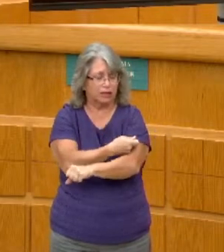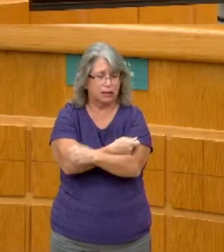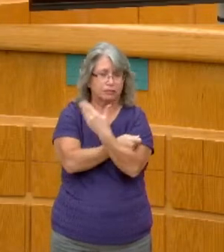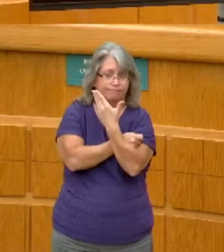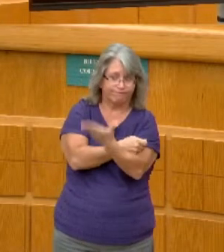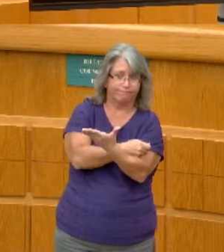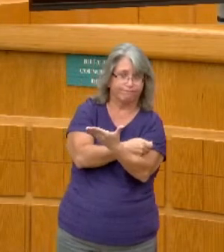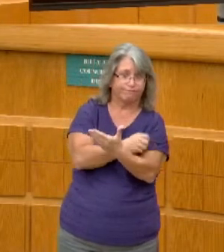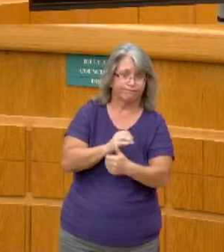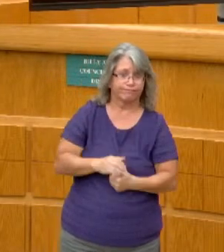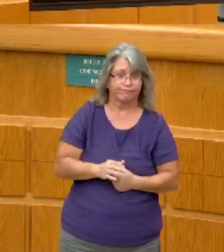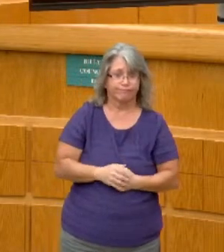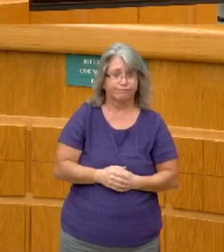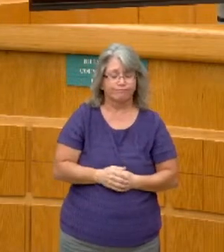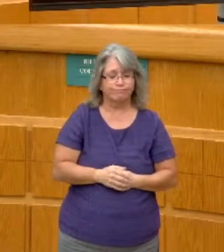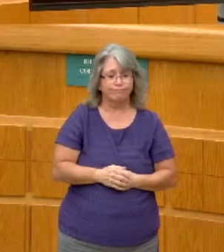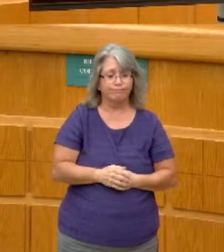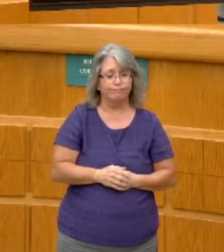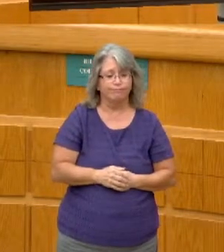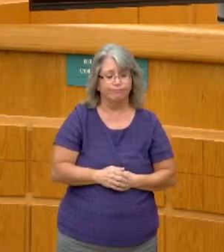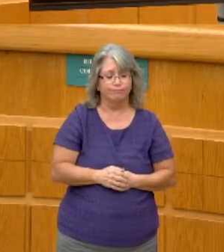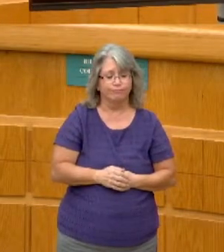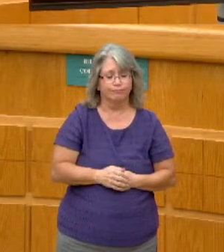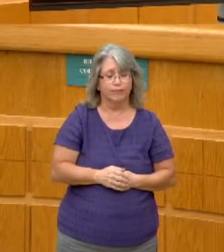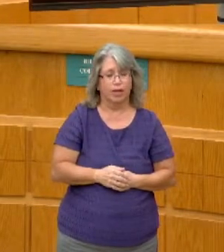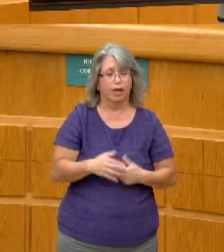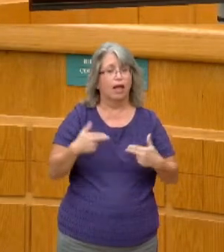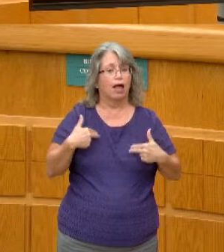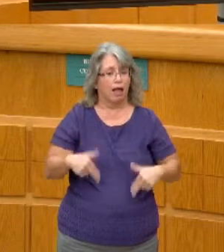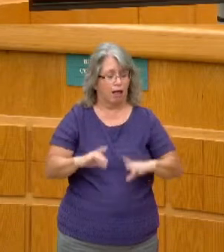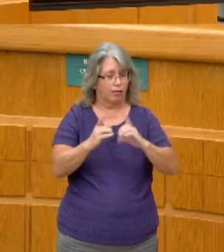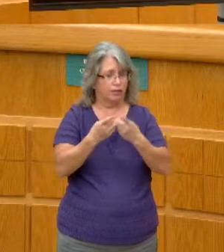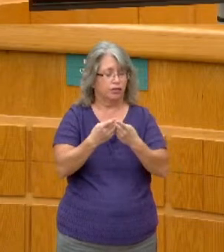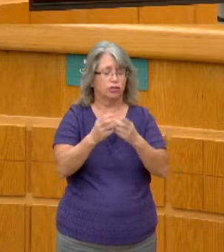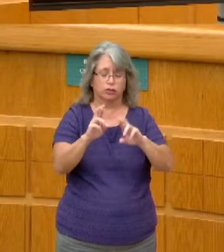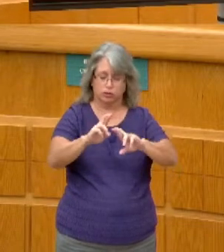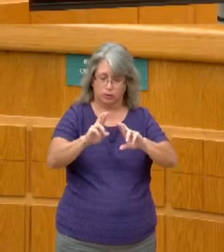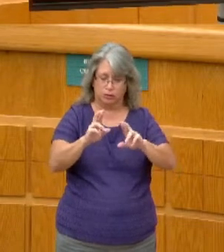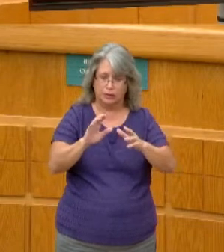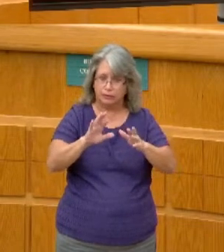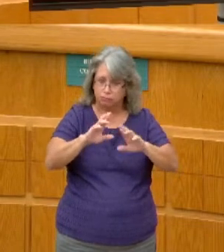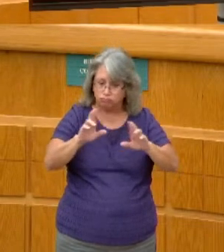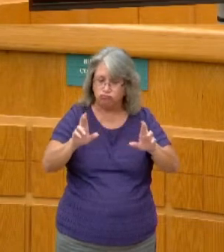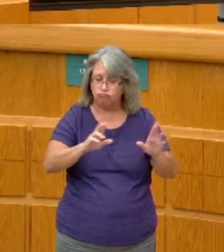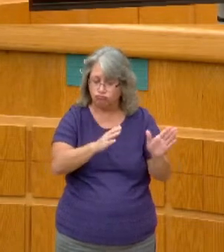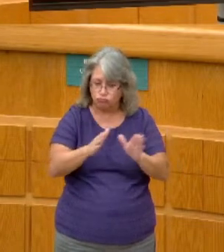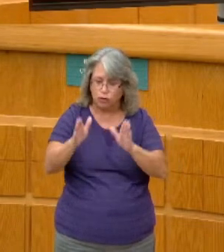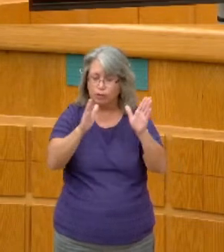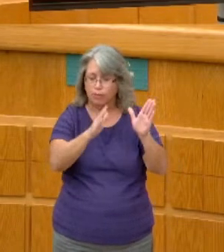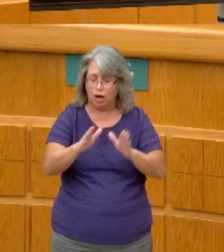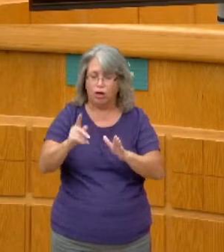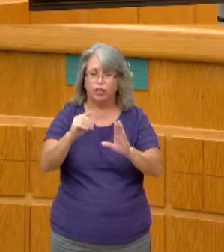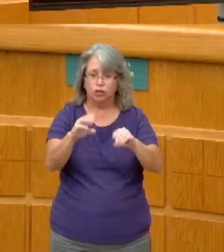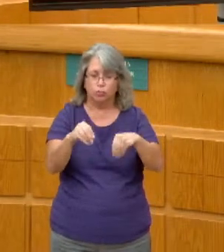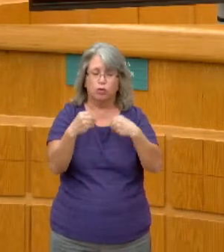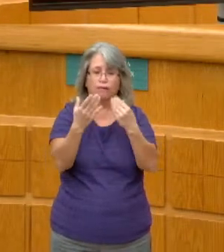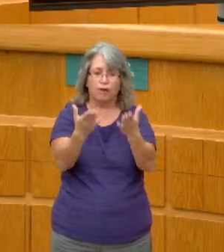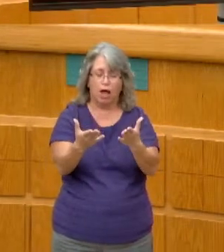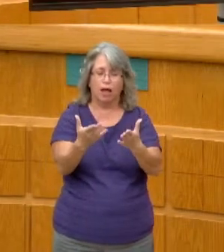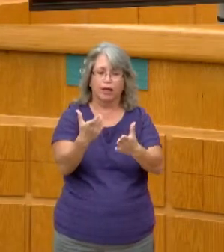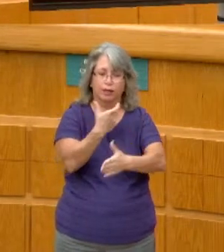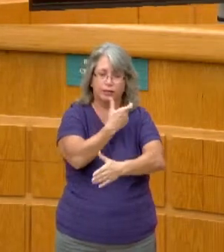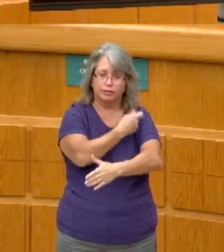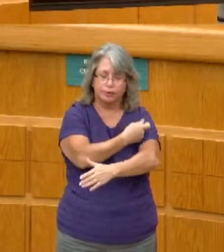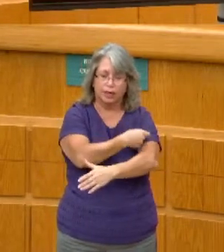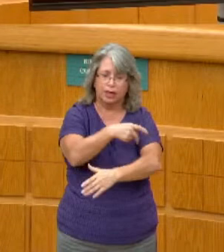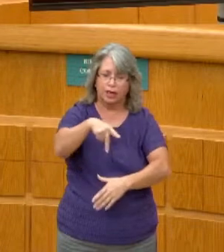health district is preparing to provide Pfizer booster doses as well as vaccines for those children under the age of 12,